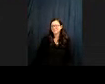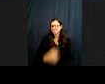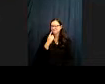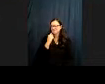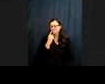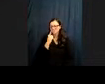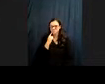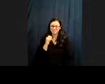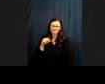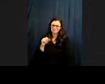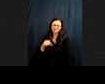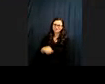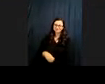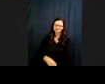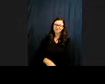Yes.